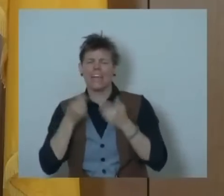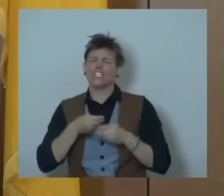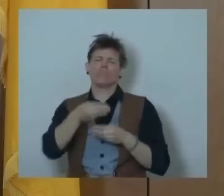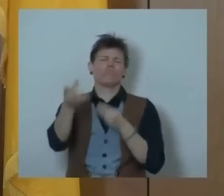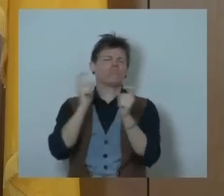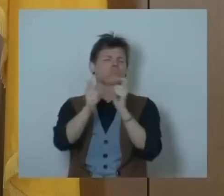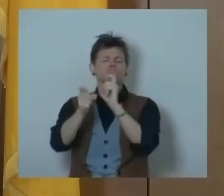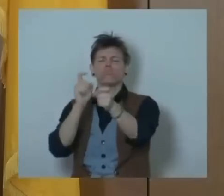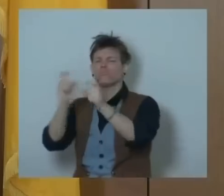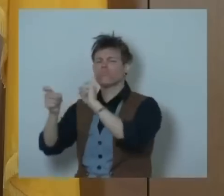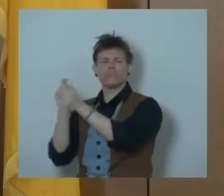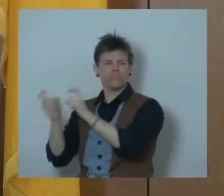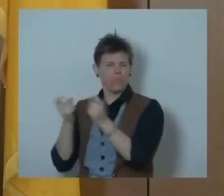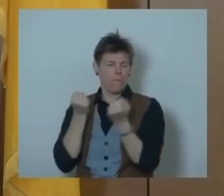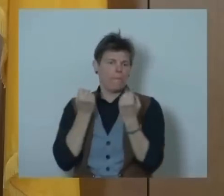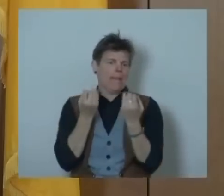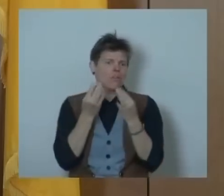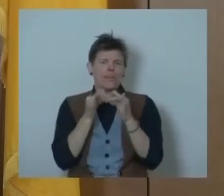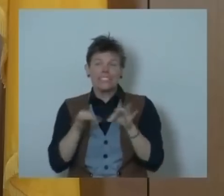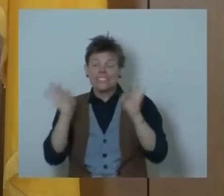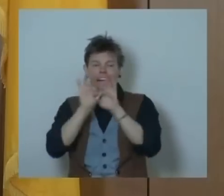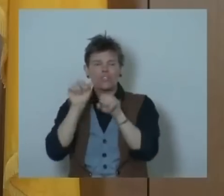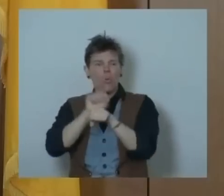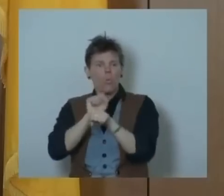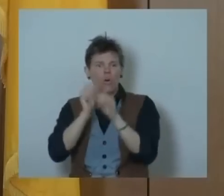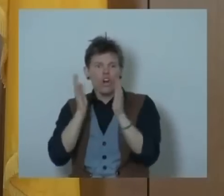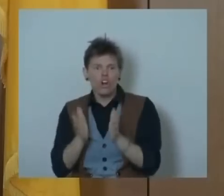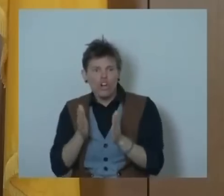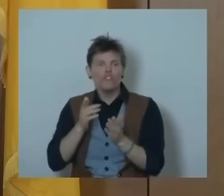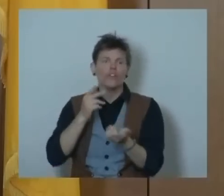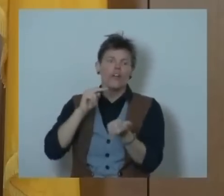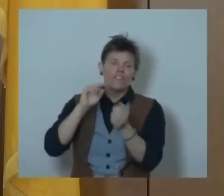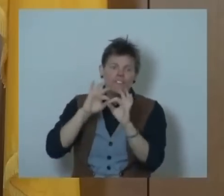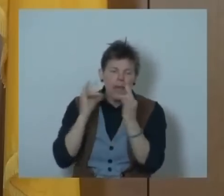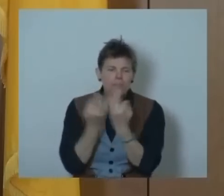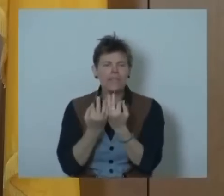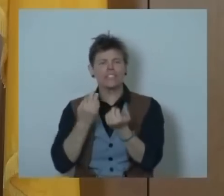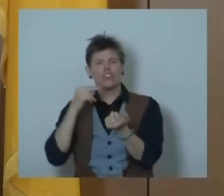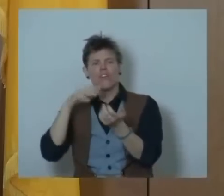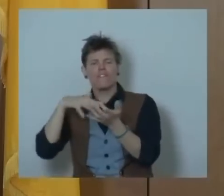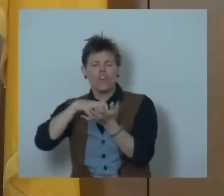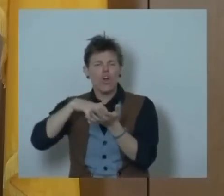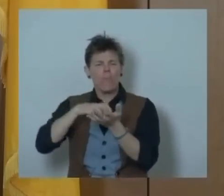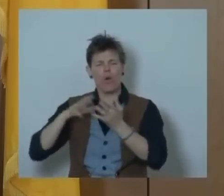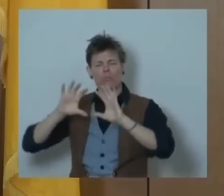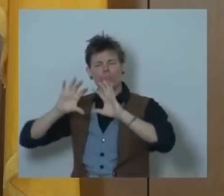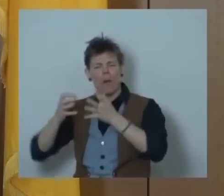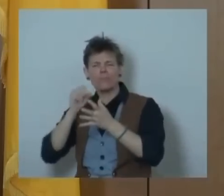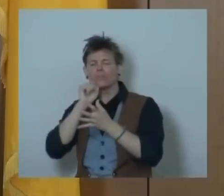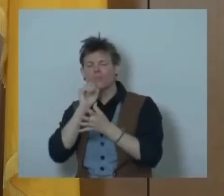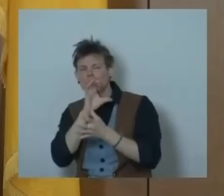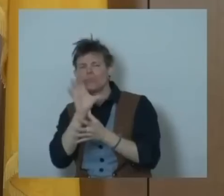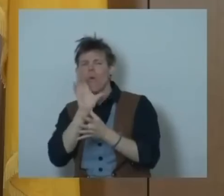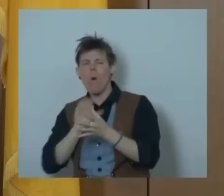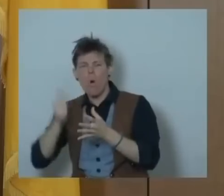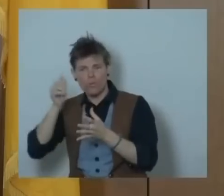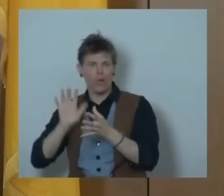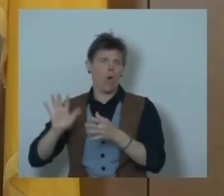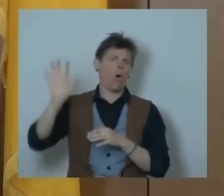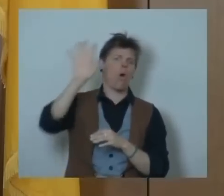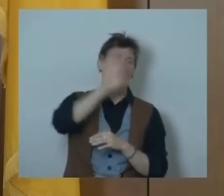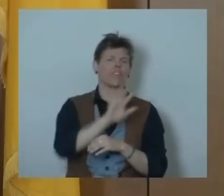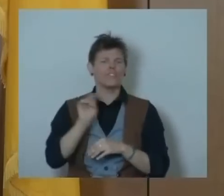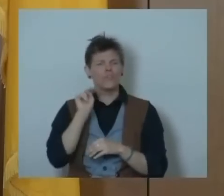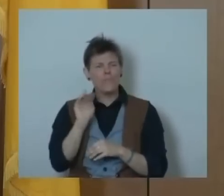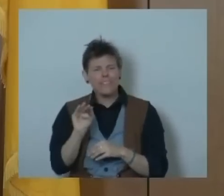essential workers and families and vulnerable populations in the state. This particular New Mexico Pride mask was